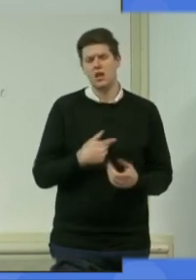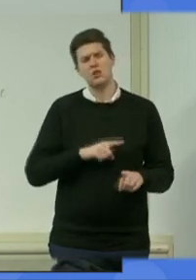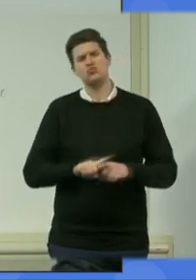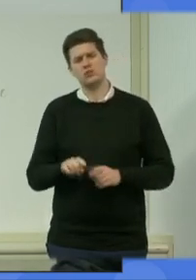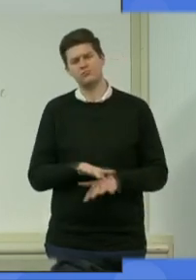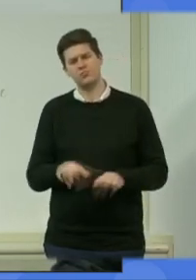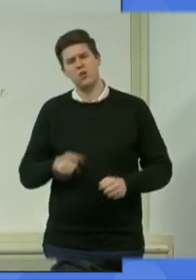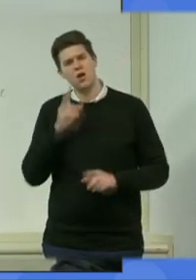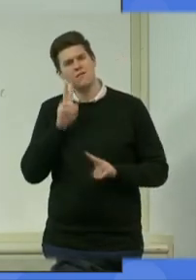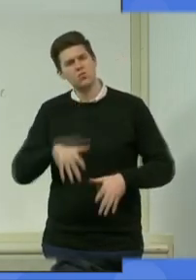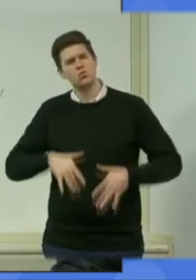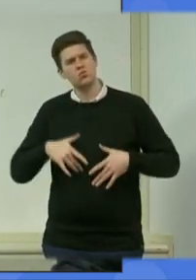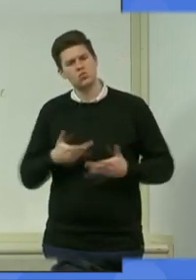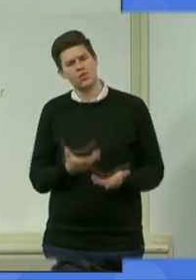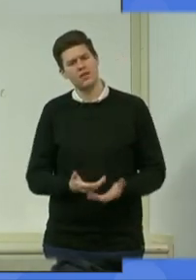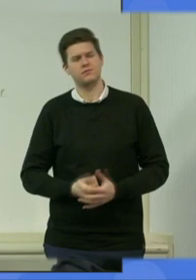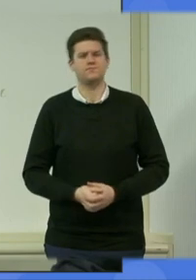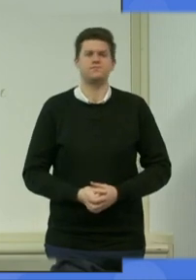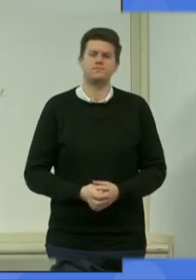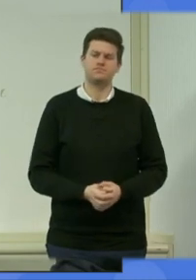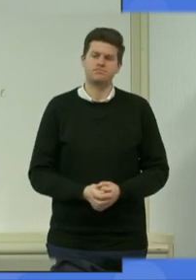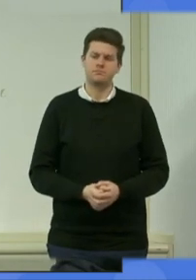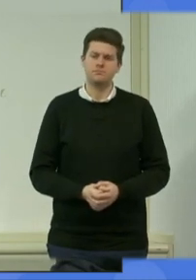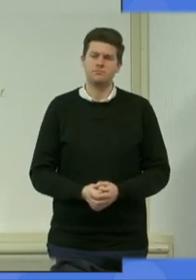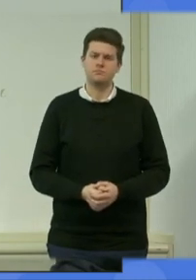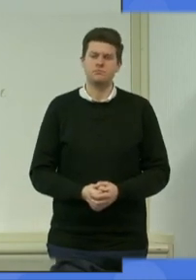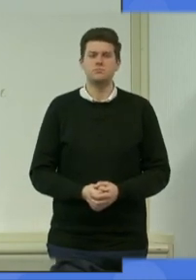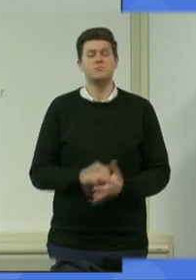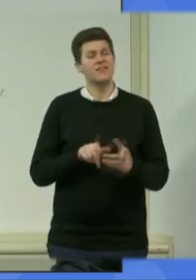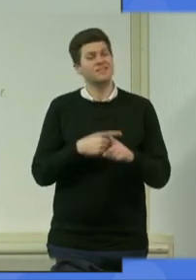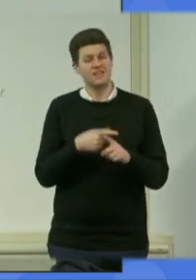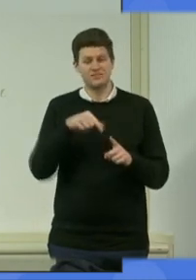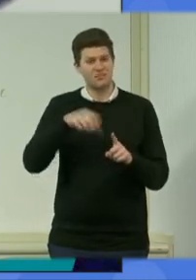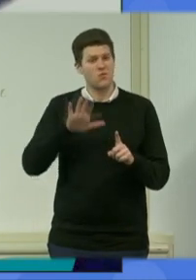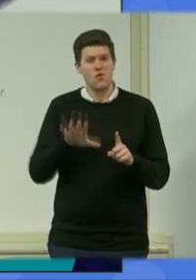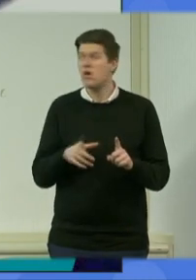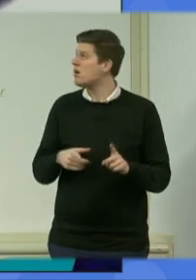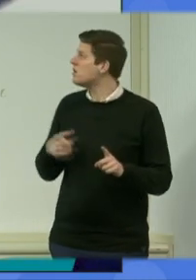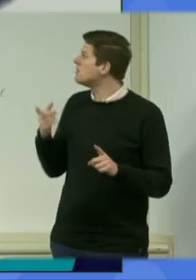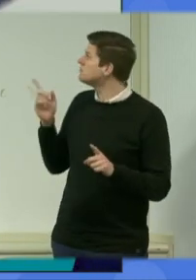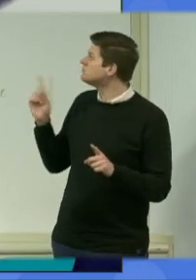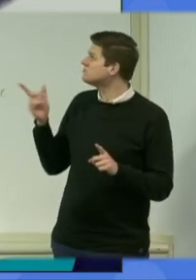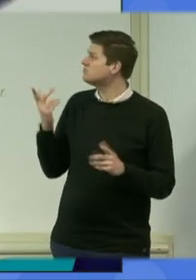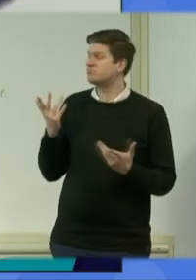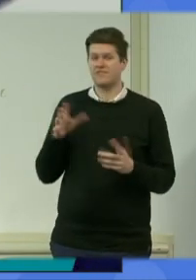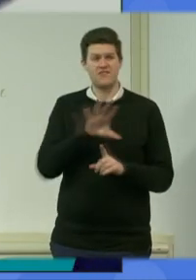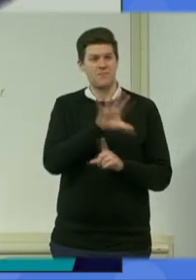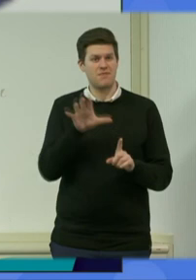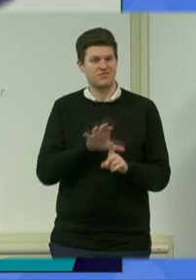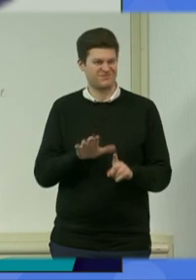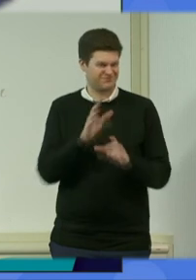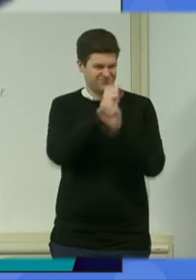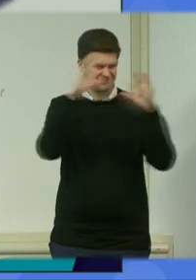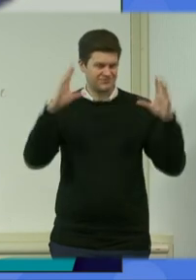that. But kind of starting off on what's the point of tax, I've just used pretty pictures. But they're kind of laying out three areas